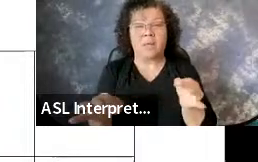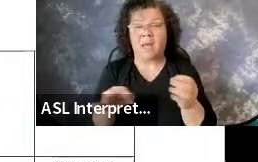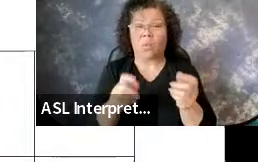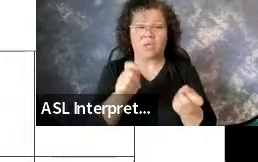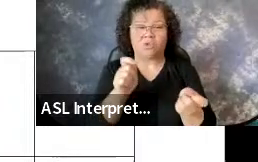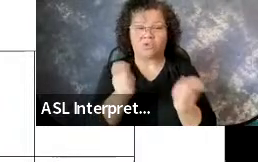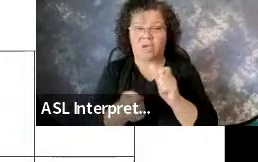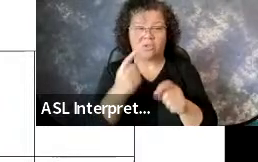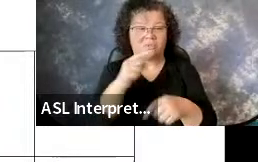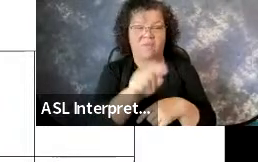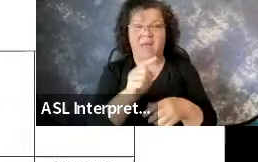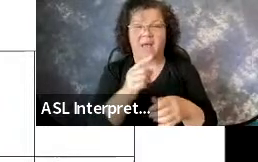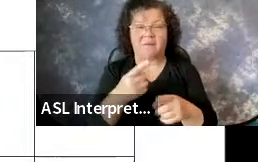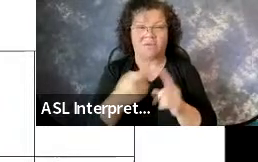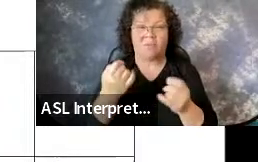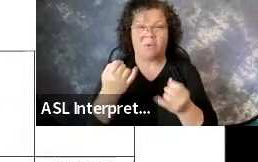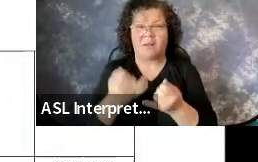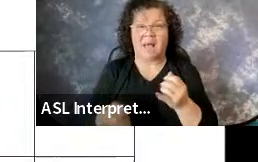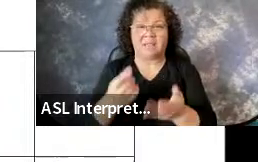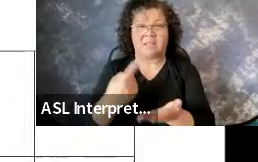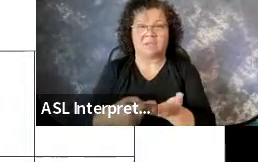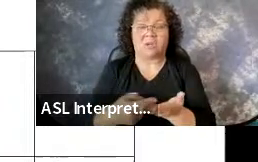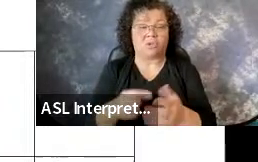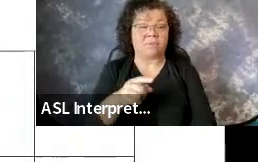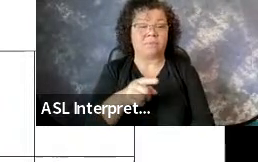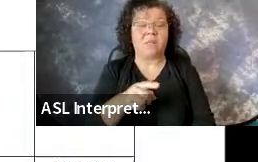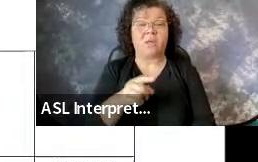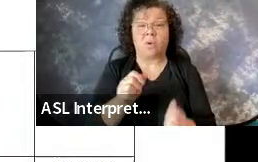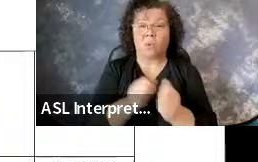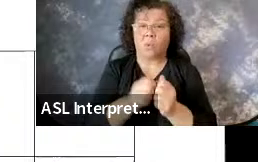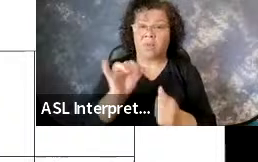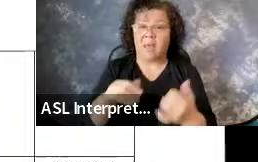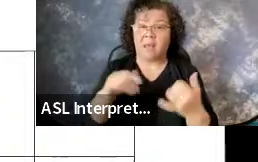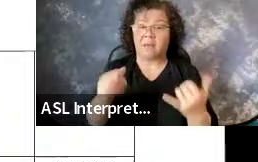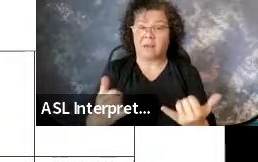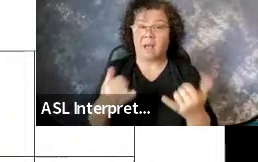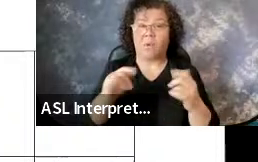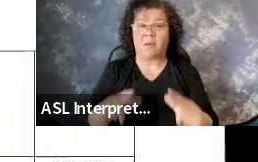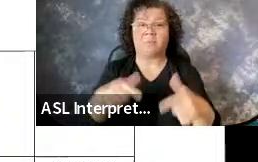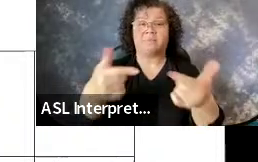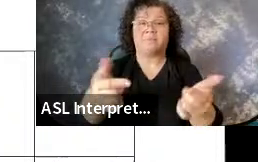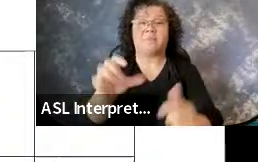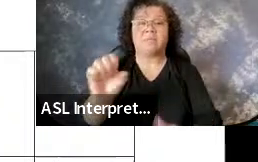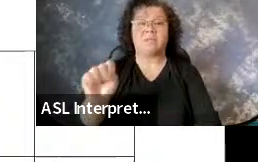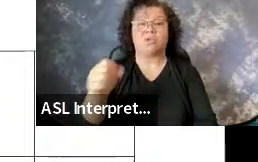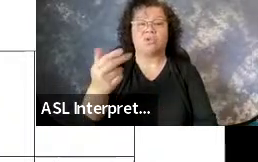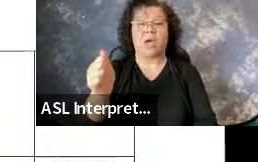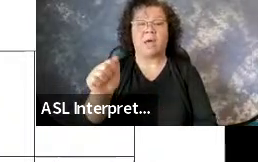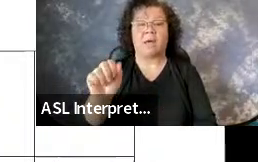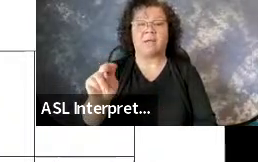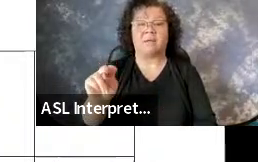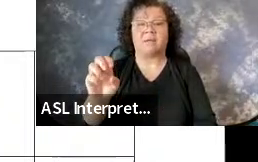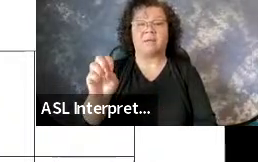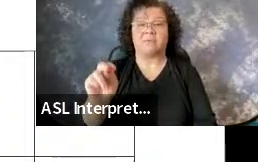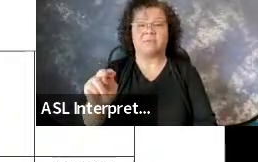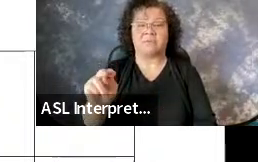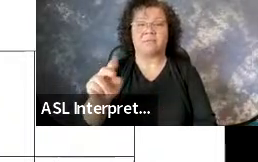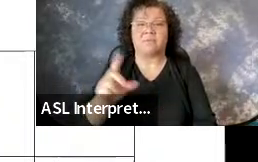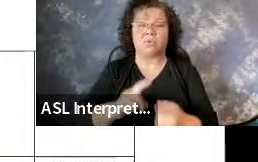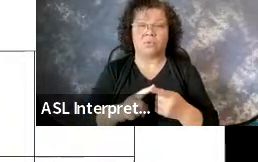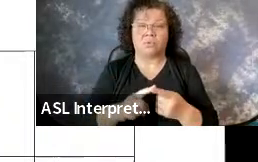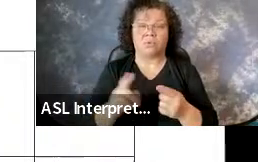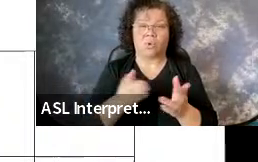that based on our last discussion. And so with that, I will turn it over to Shannon to please take us through